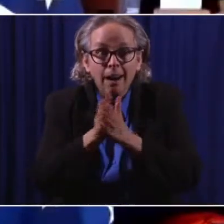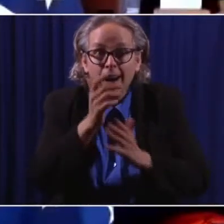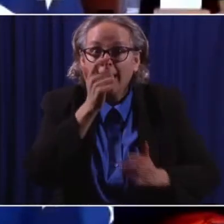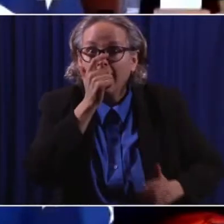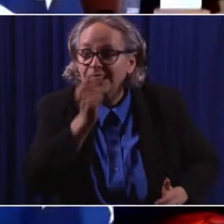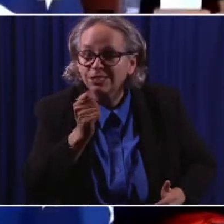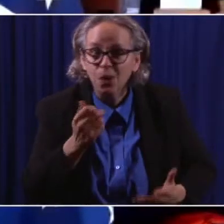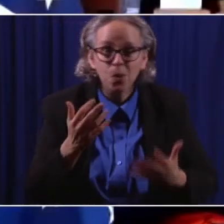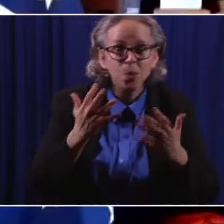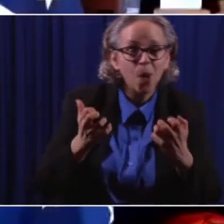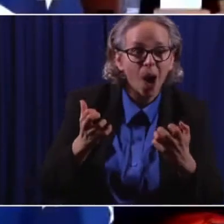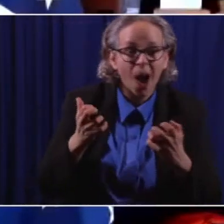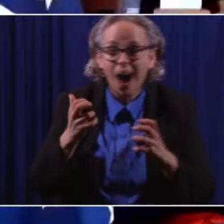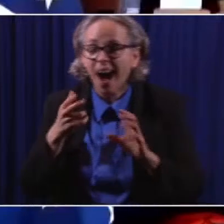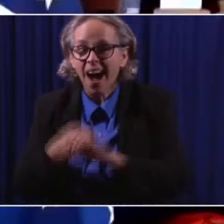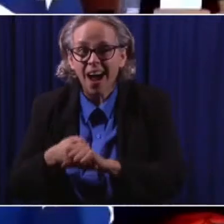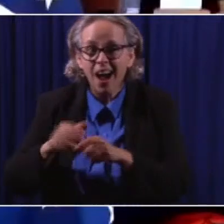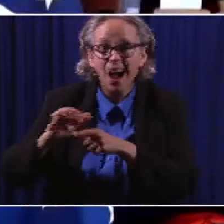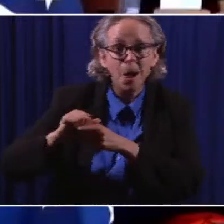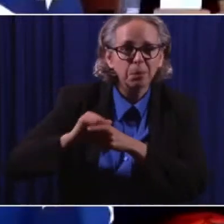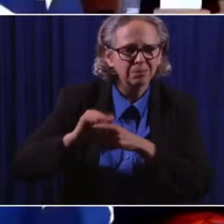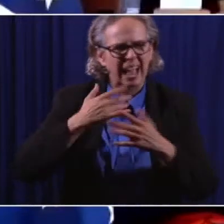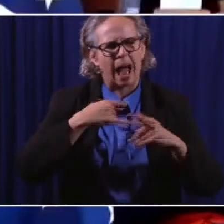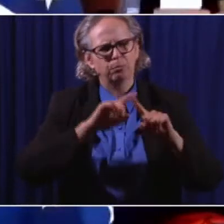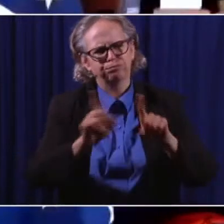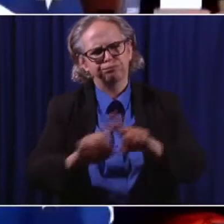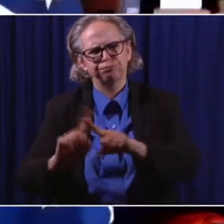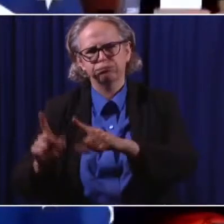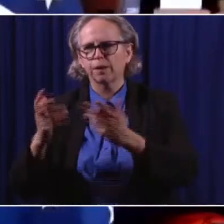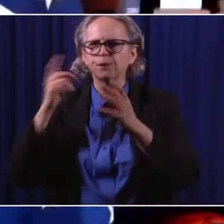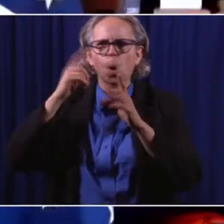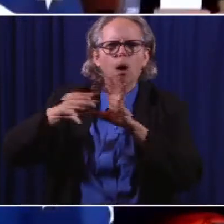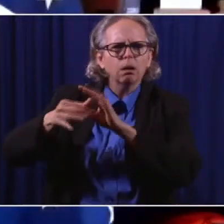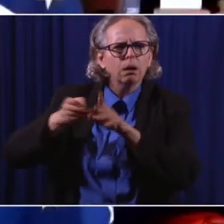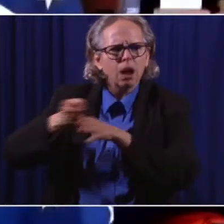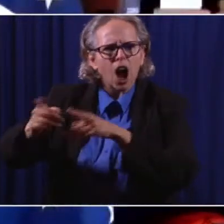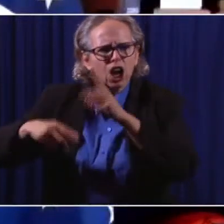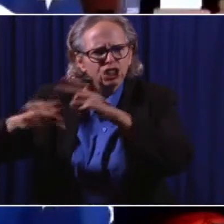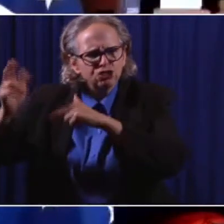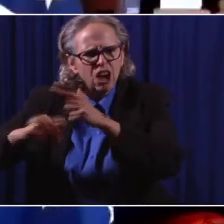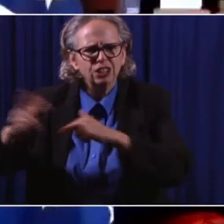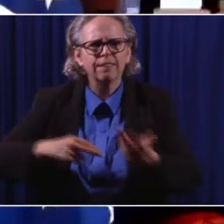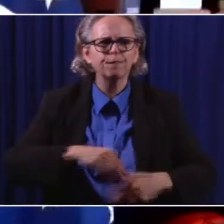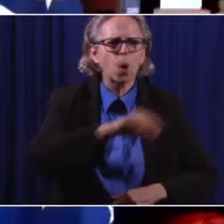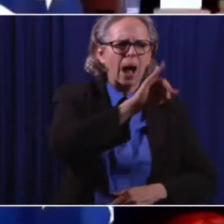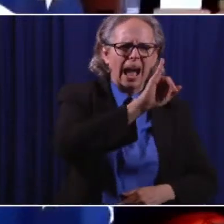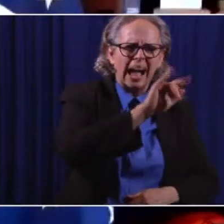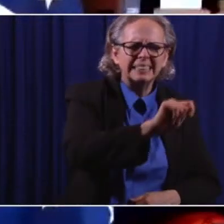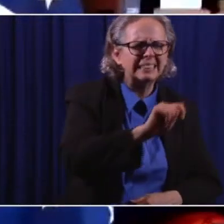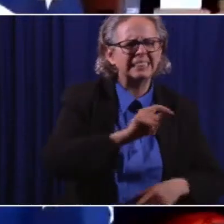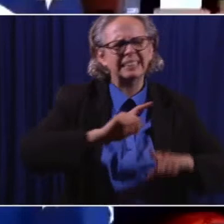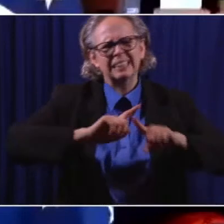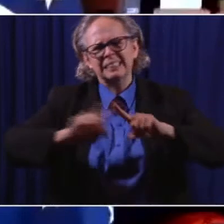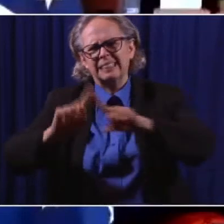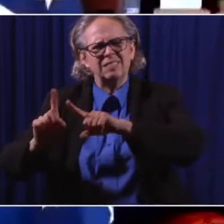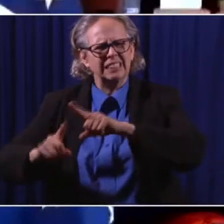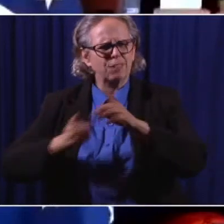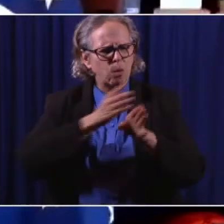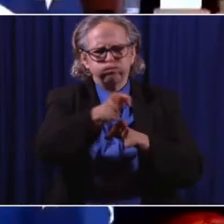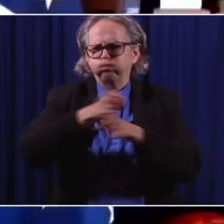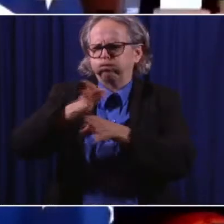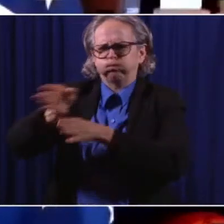are apprentices in construction, manufacturing, IT. They're all over the place, across the board in the economy. We encourage you to go